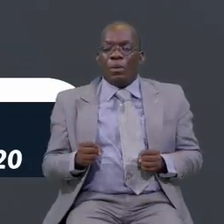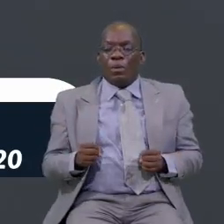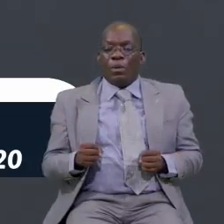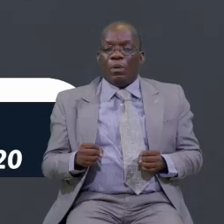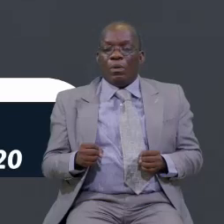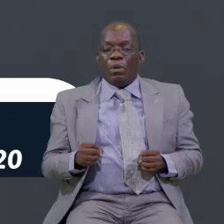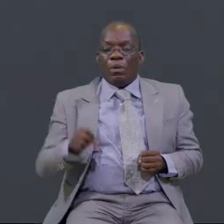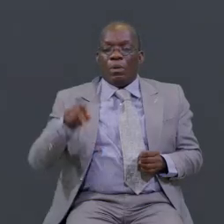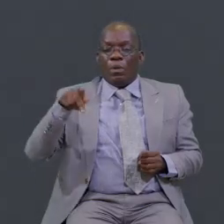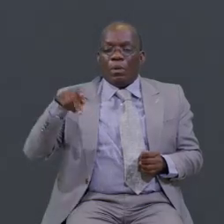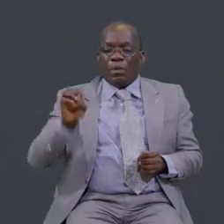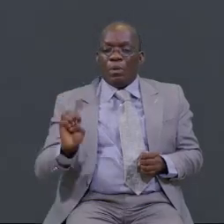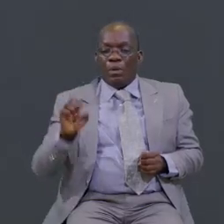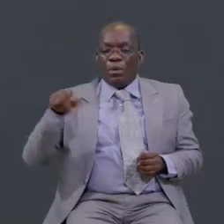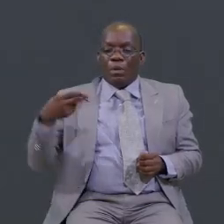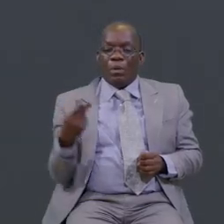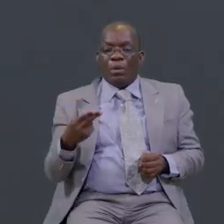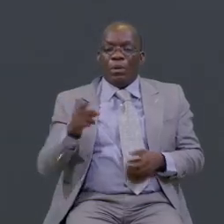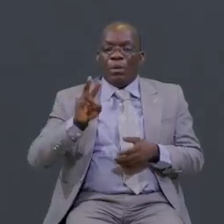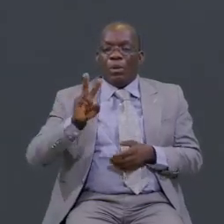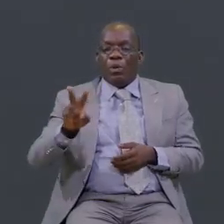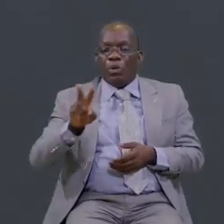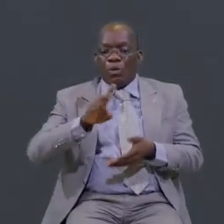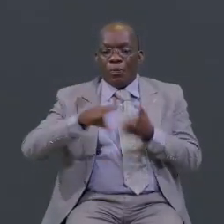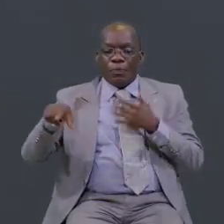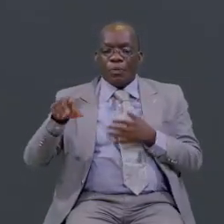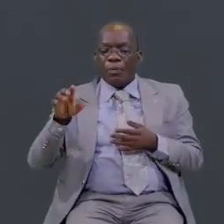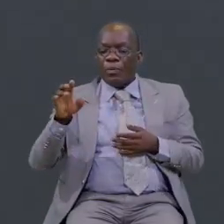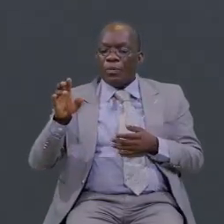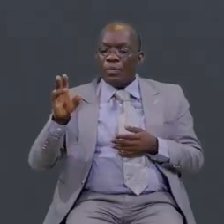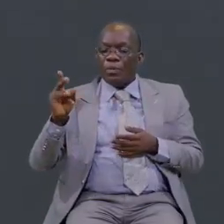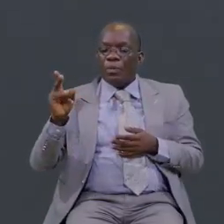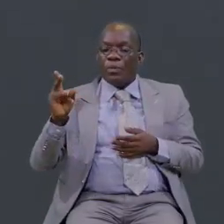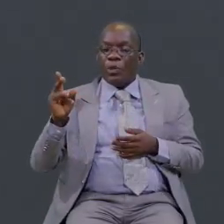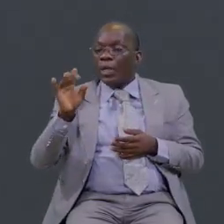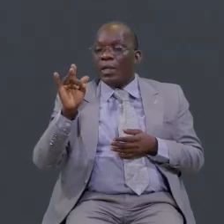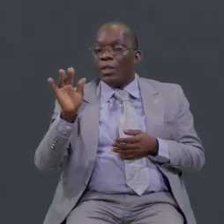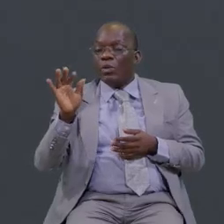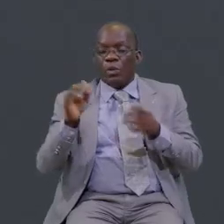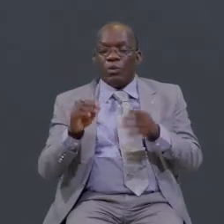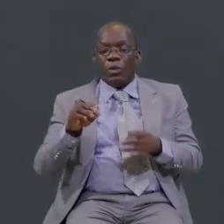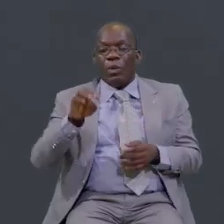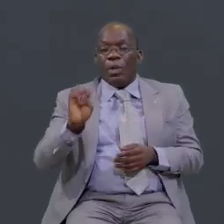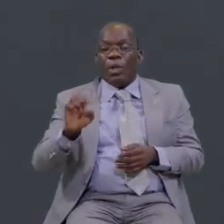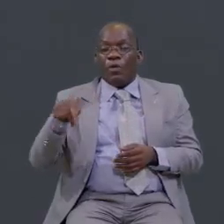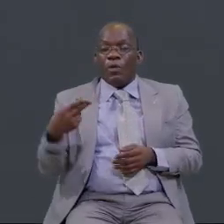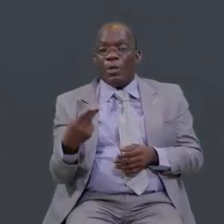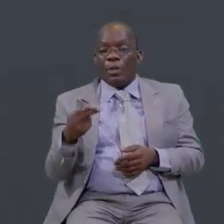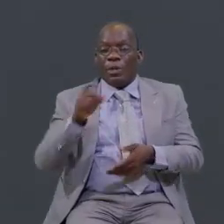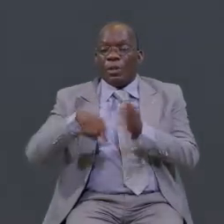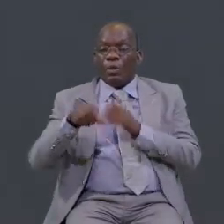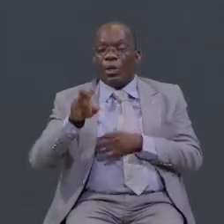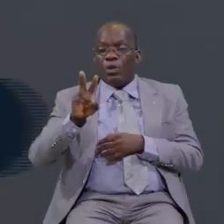Ephesians chapter 2, reading from verse 19 and 20. Ephesians chapter 2, verse